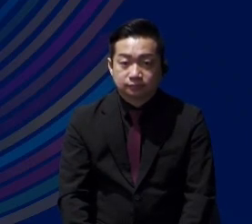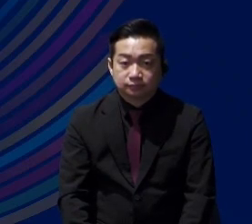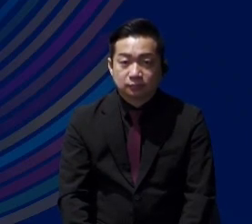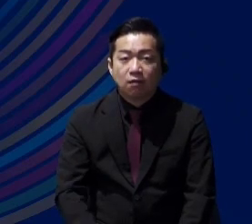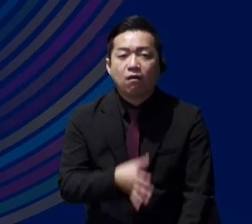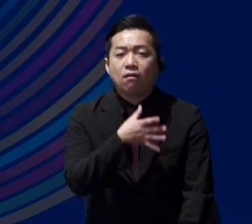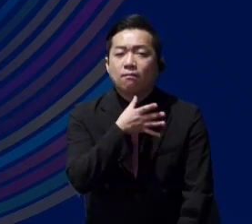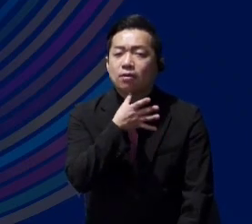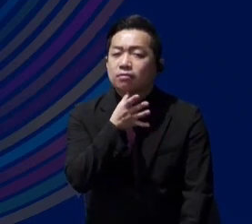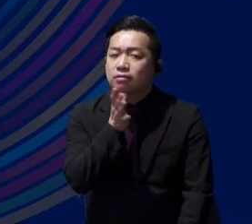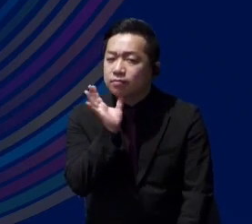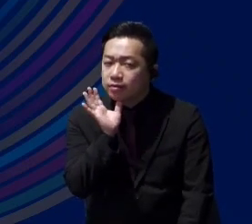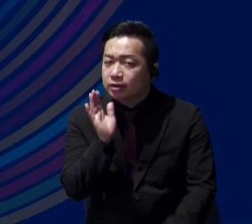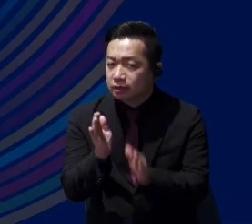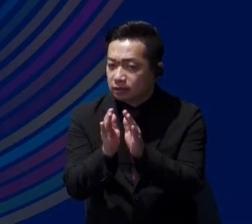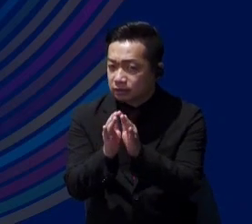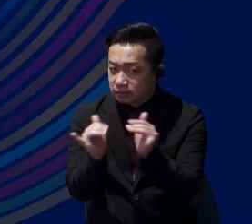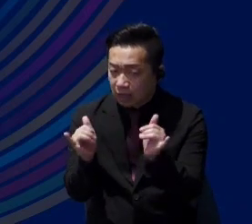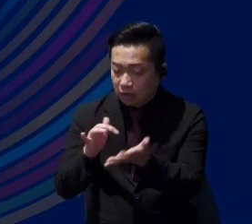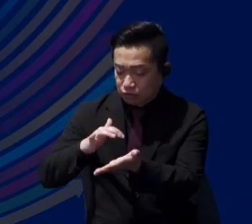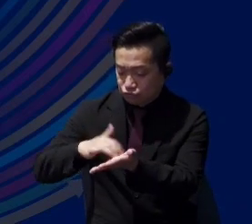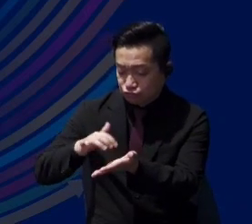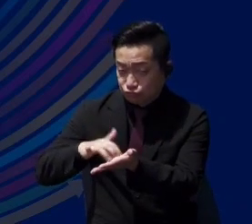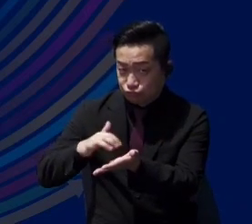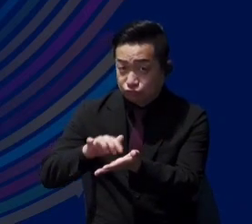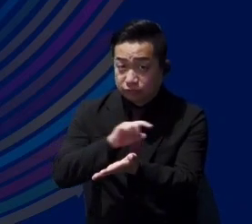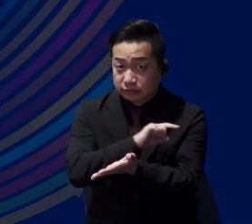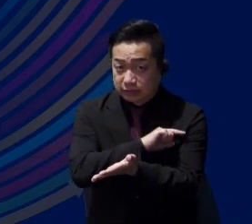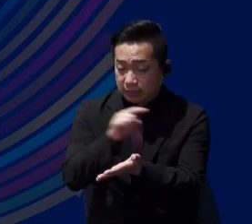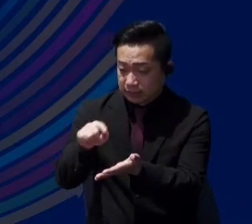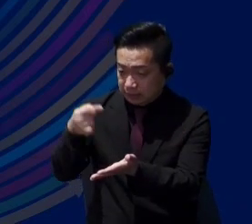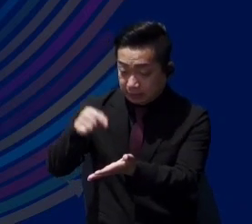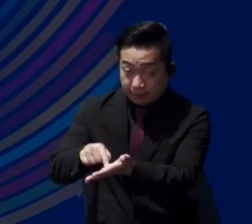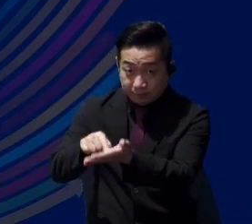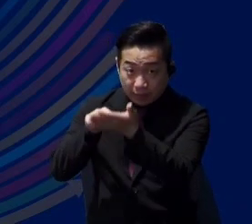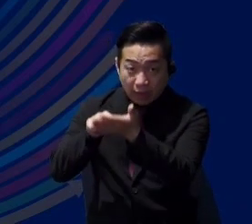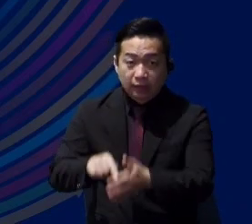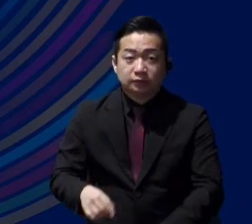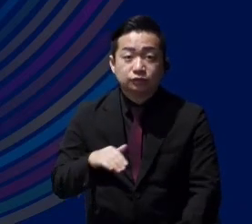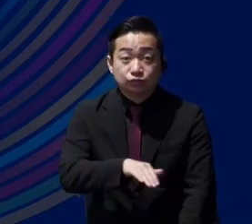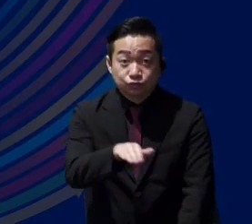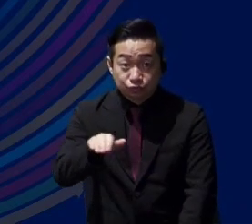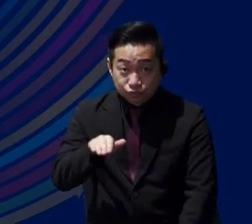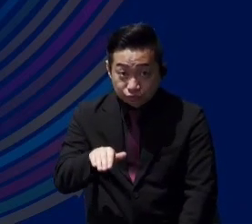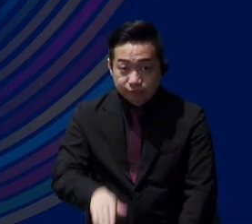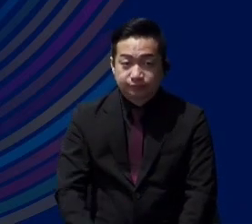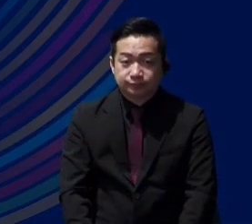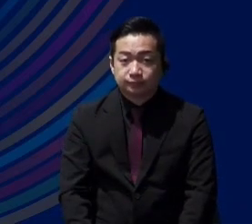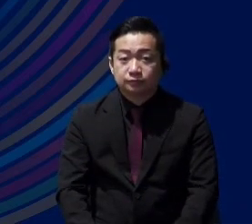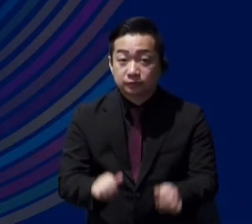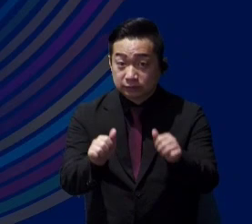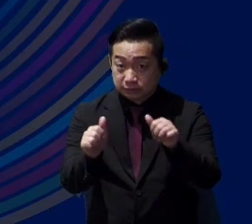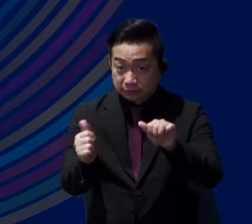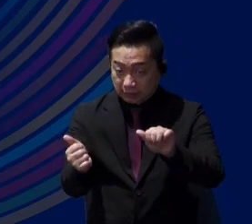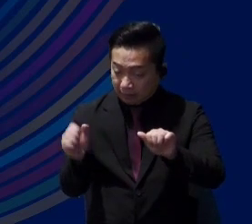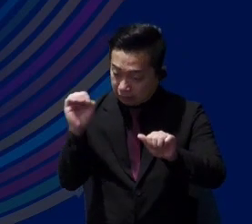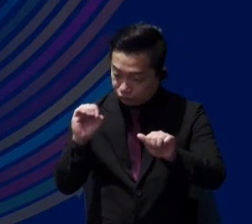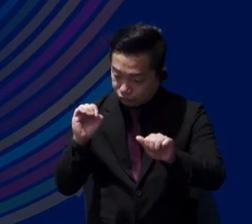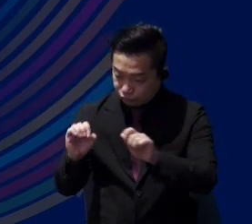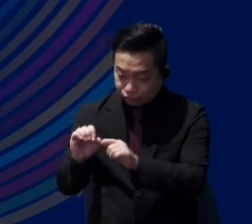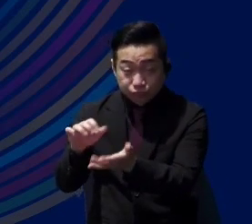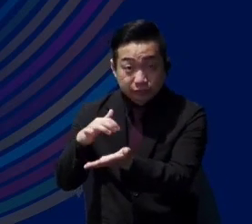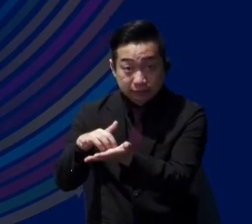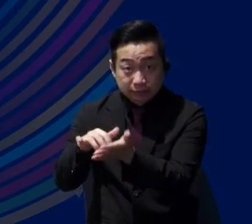we calculate mortality based on the how many years we lost due to the premature